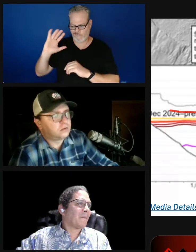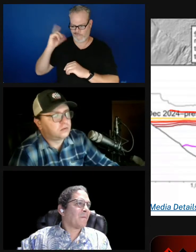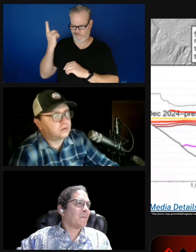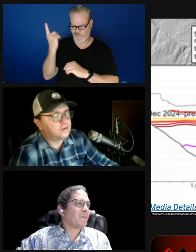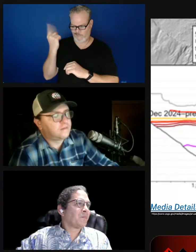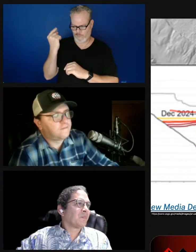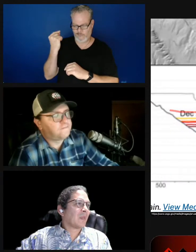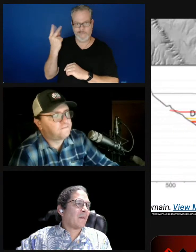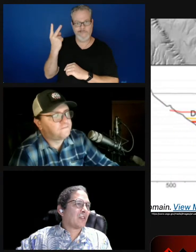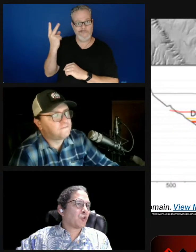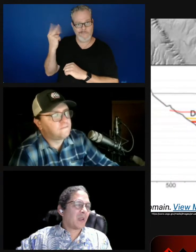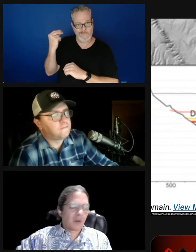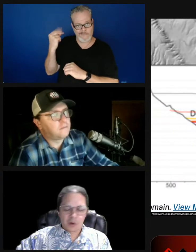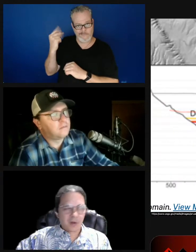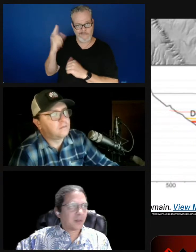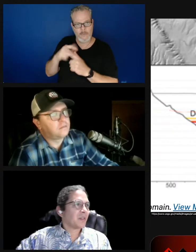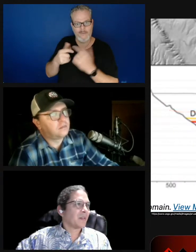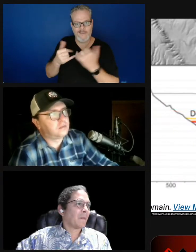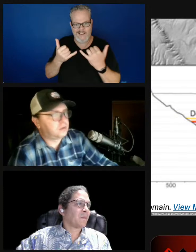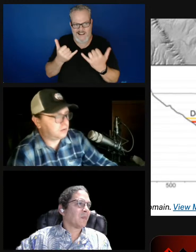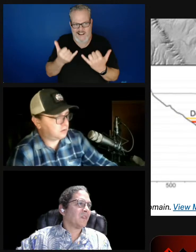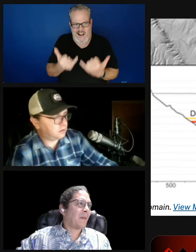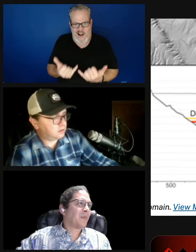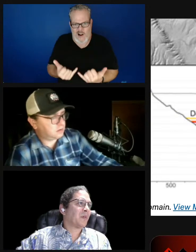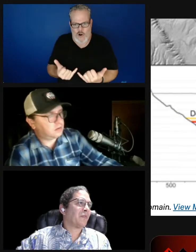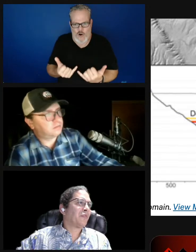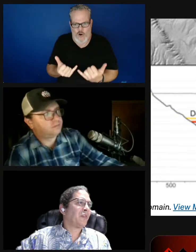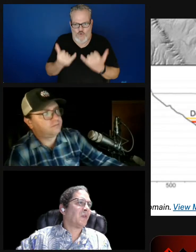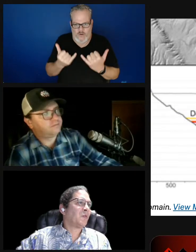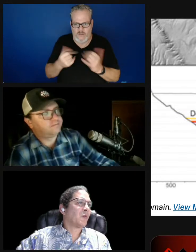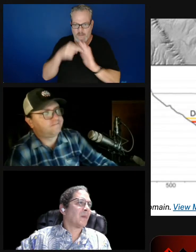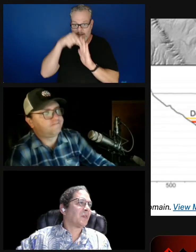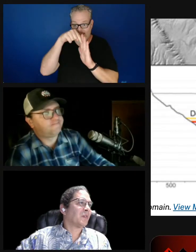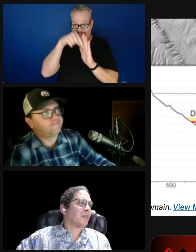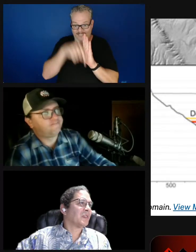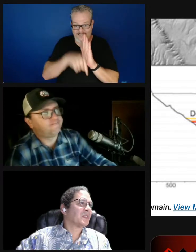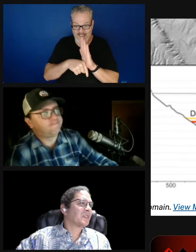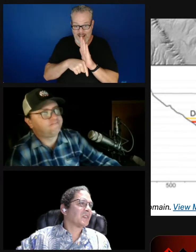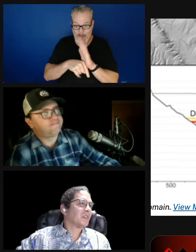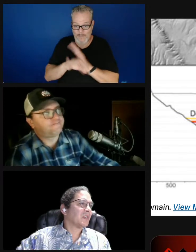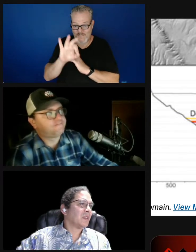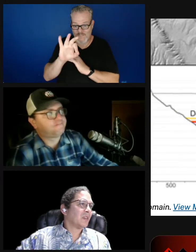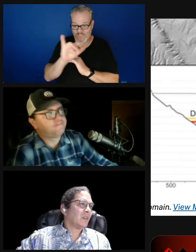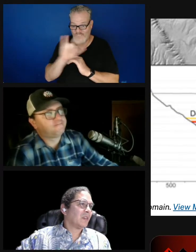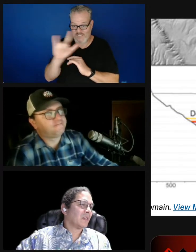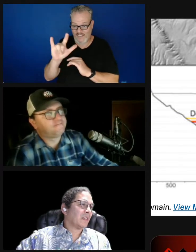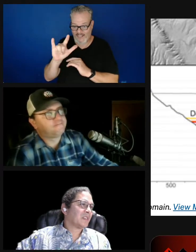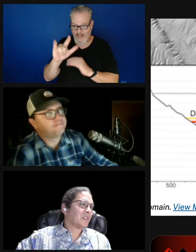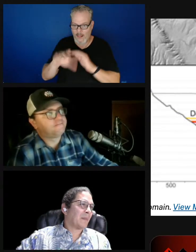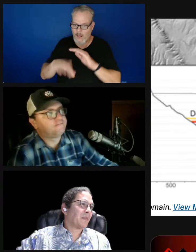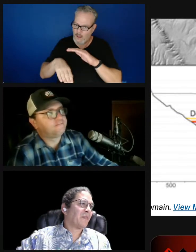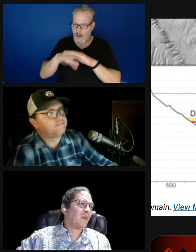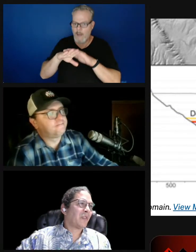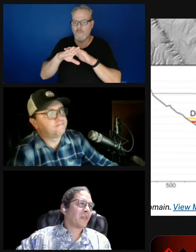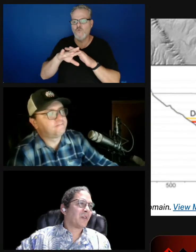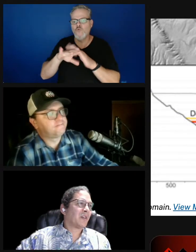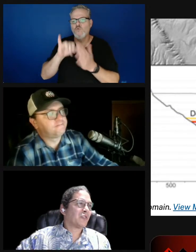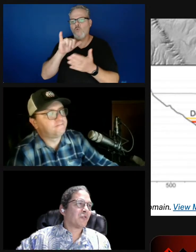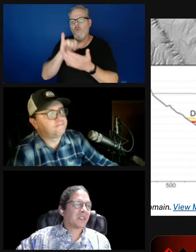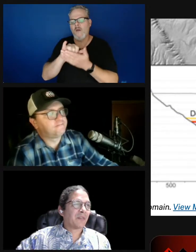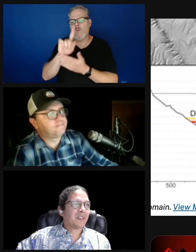top, right, showing our current depth of fill. We're up to this depth of